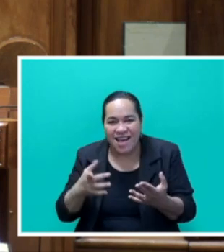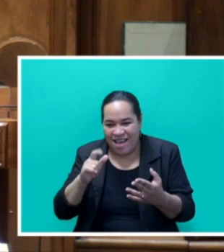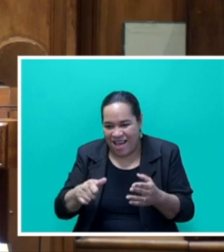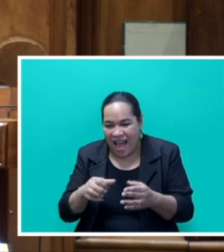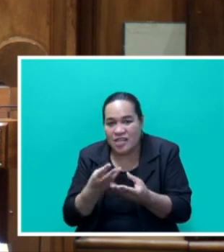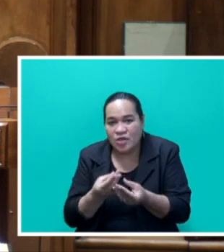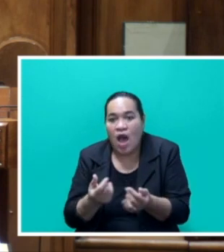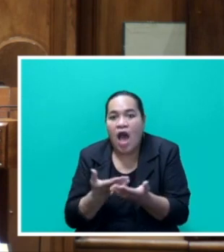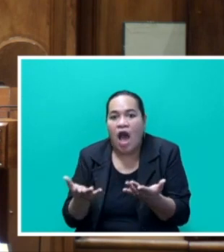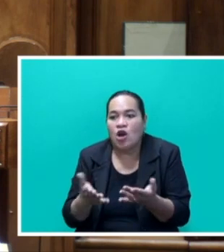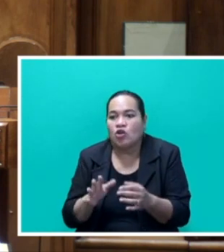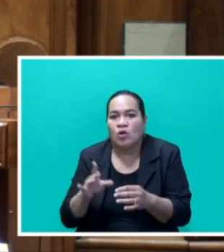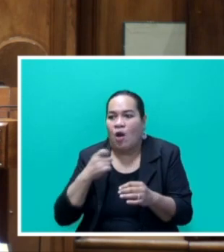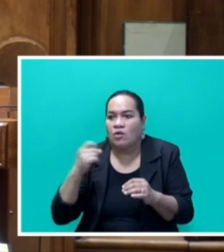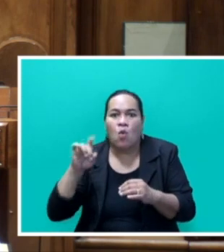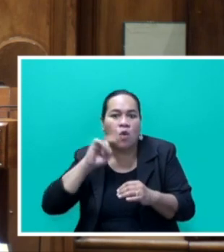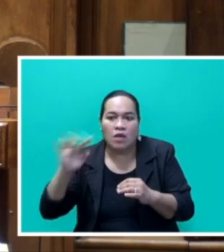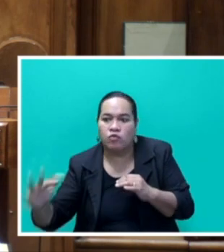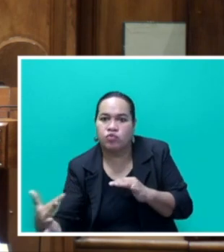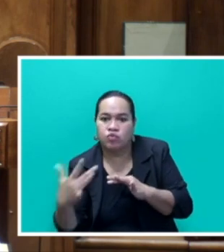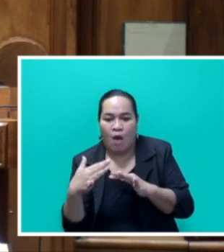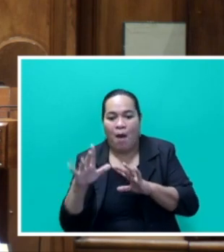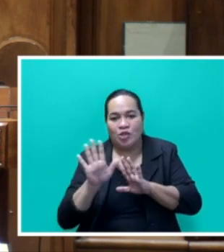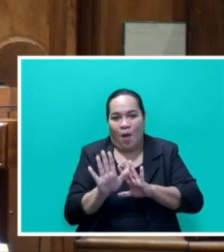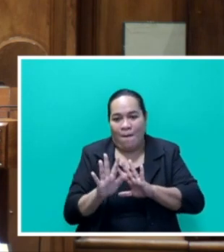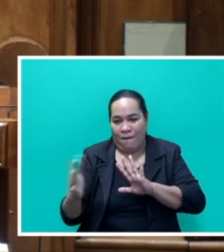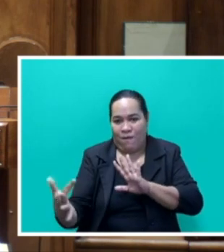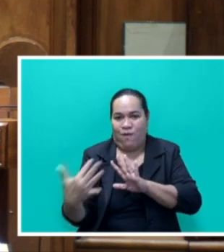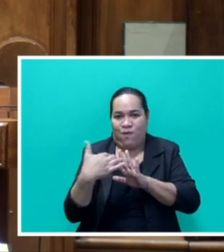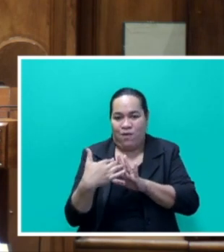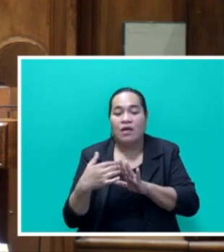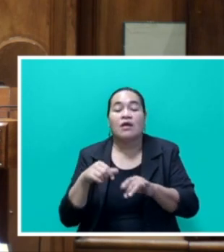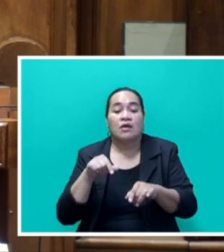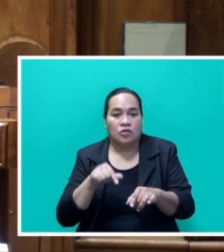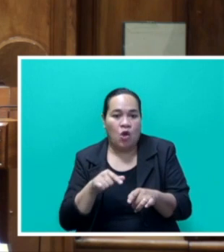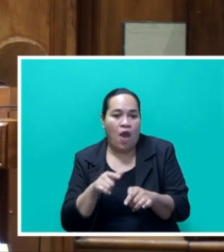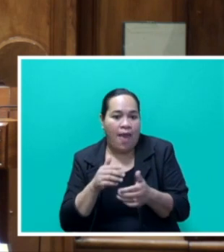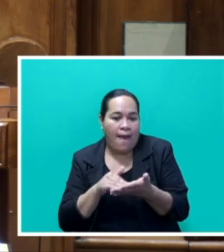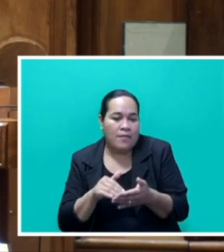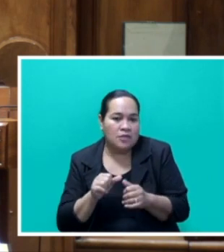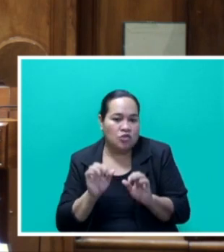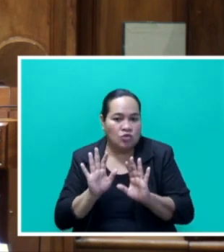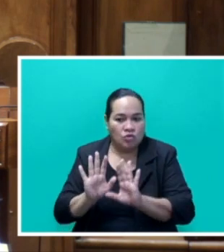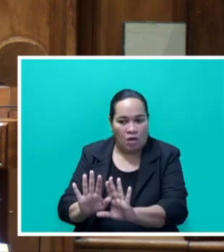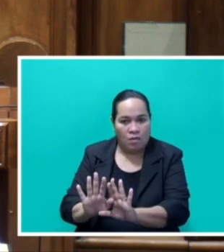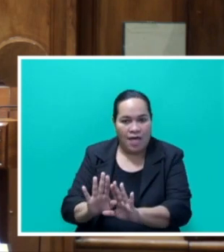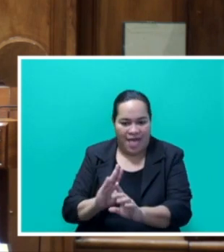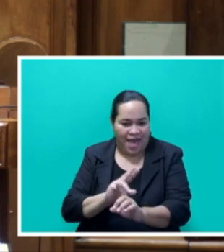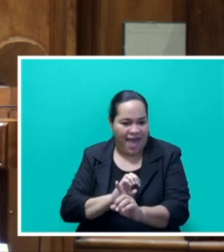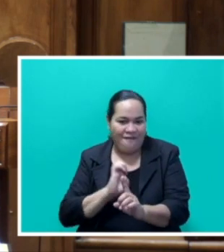change. Mangrove restoration is inherently valuable as a means to preserve the natural